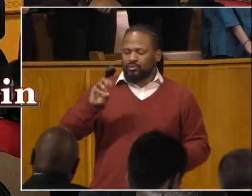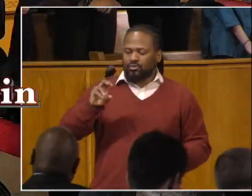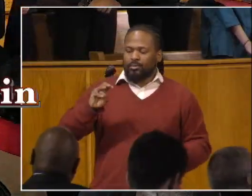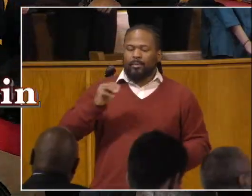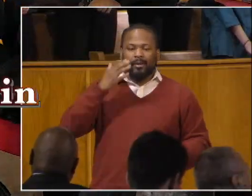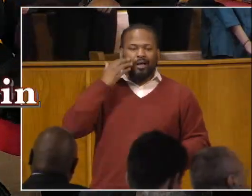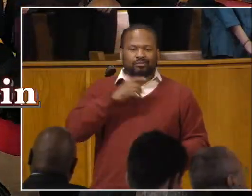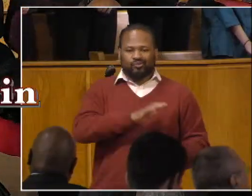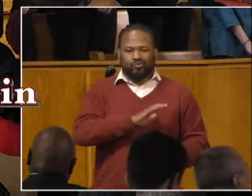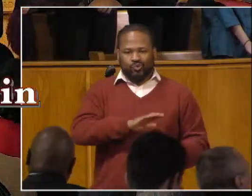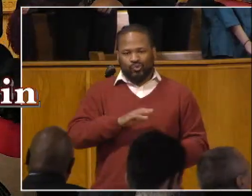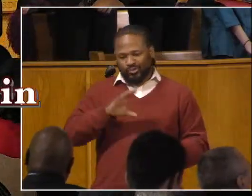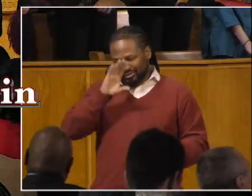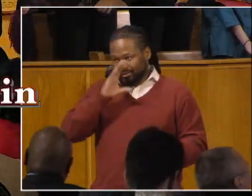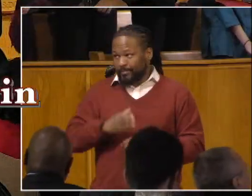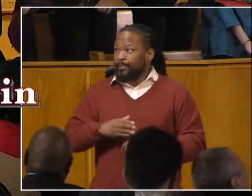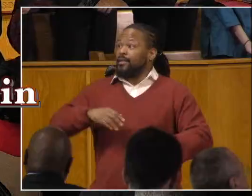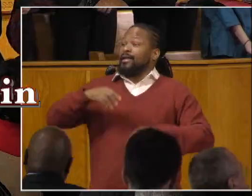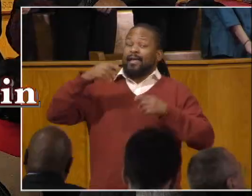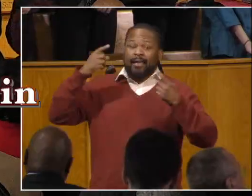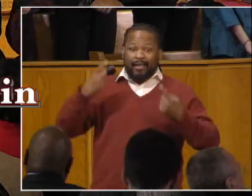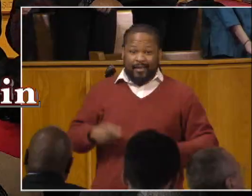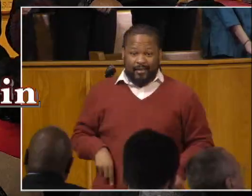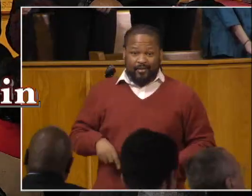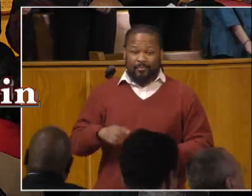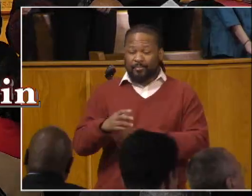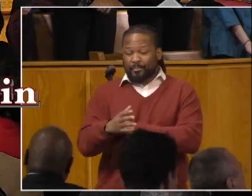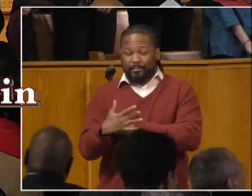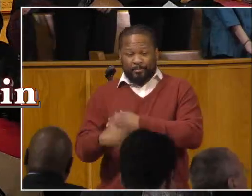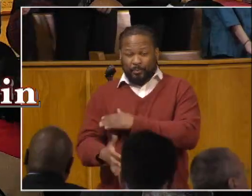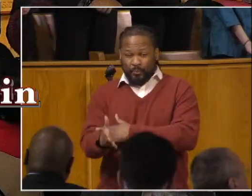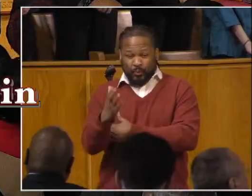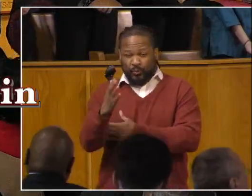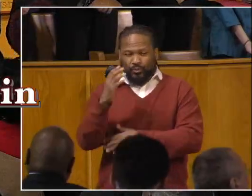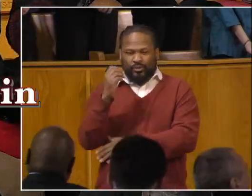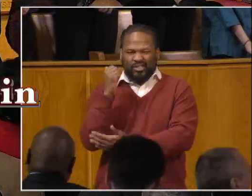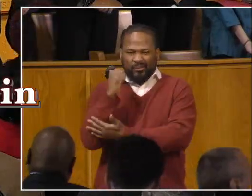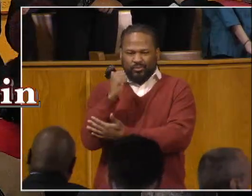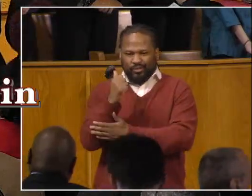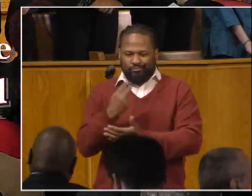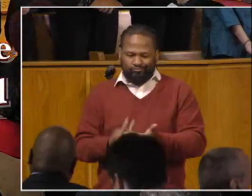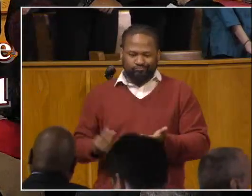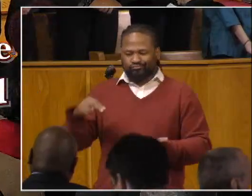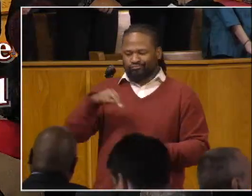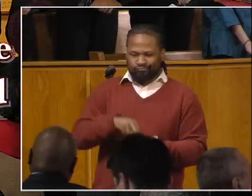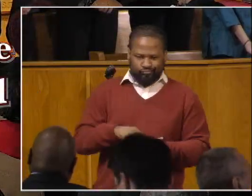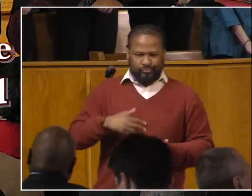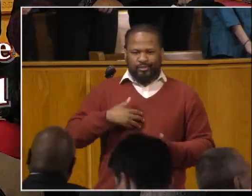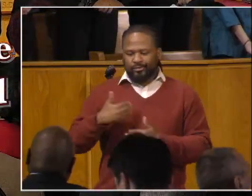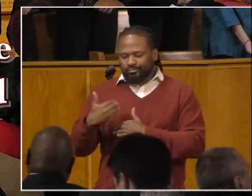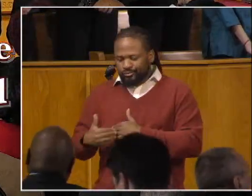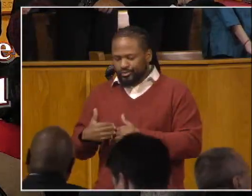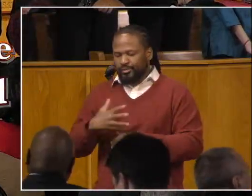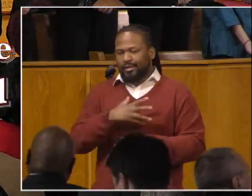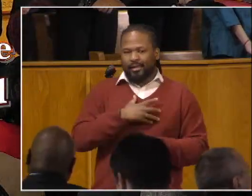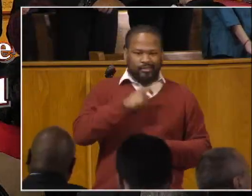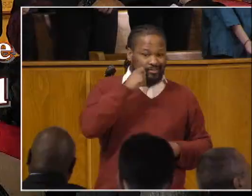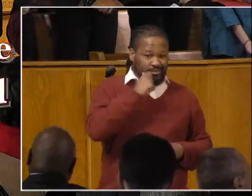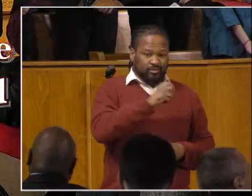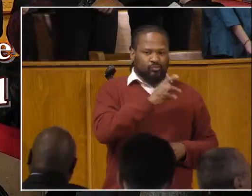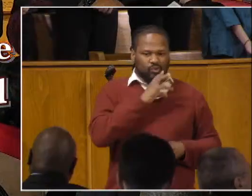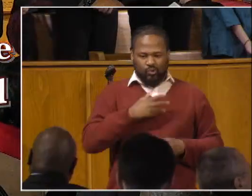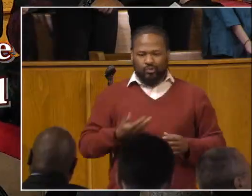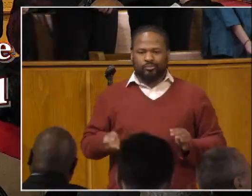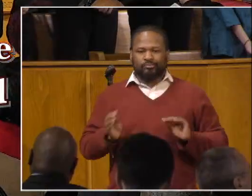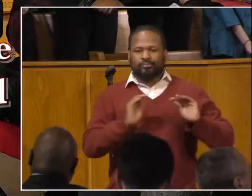seed." So Abraham rose early in the morning and took bread and a skin of water, and putting it on her shoulder,